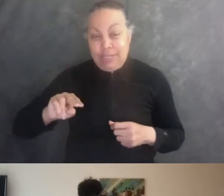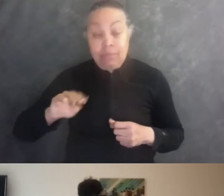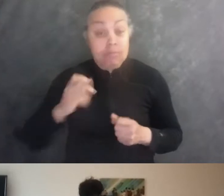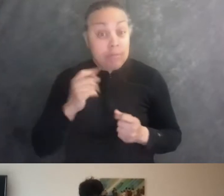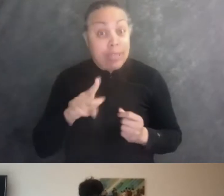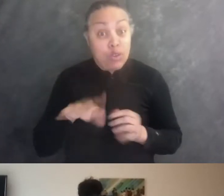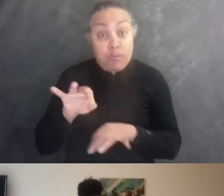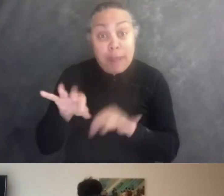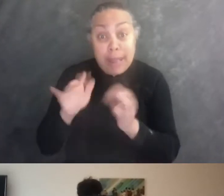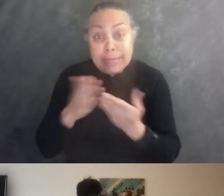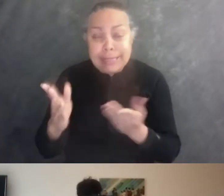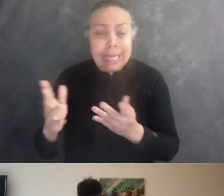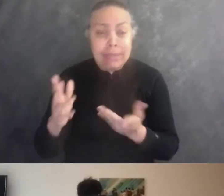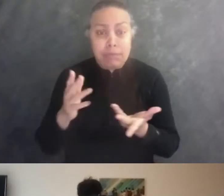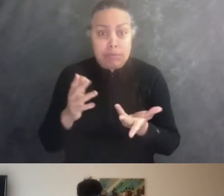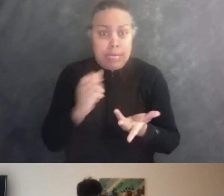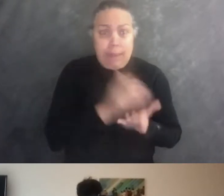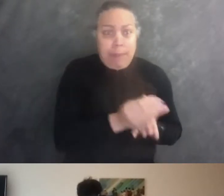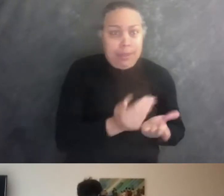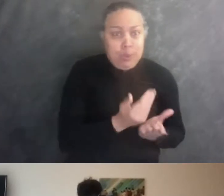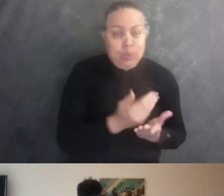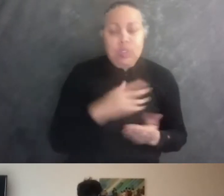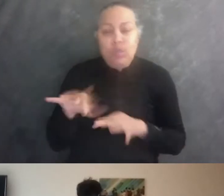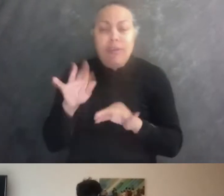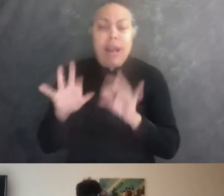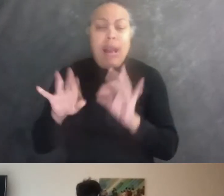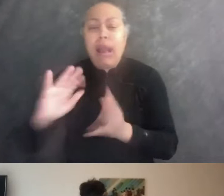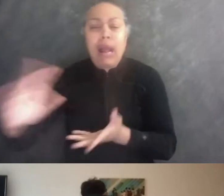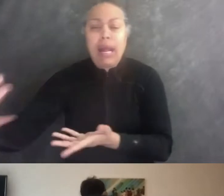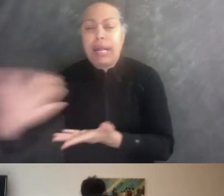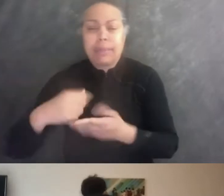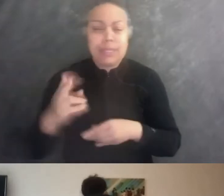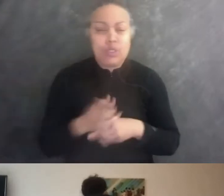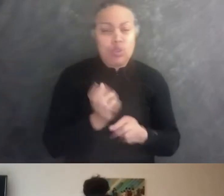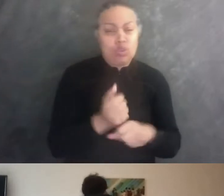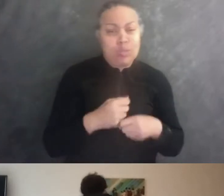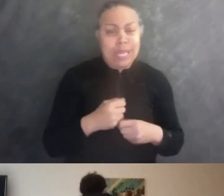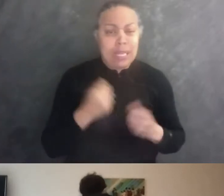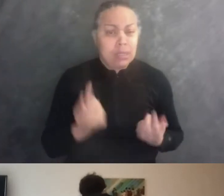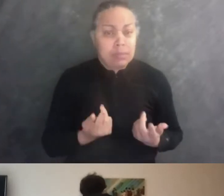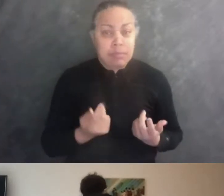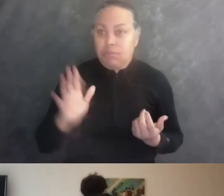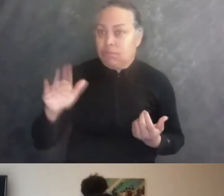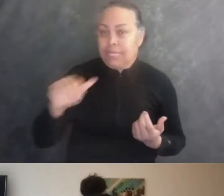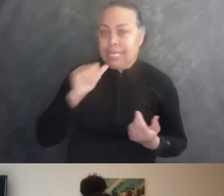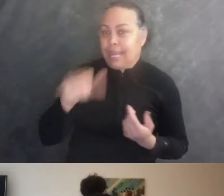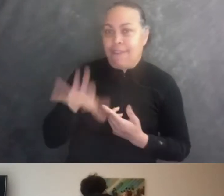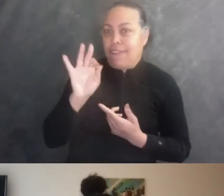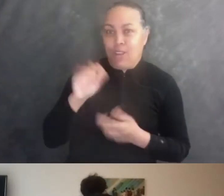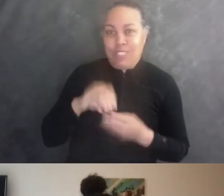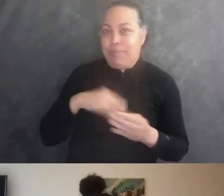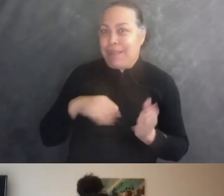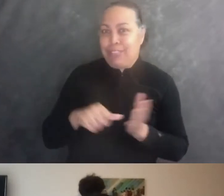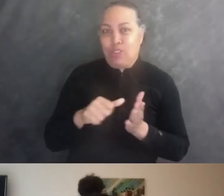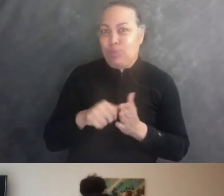your sculptures that lead itself to this invention and materiality. Well, I have to say, nothing is found in my sculptures.